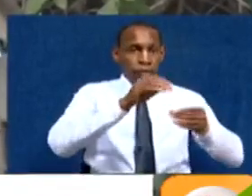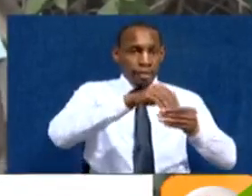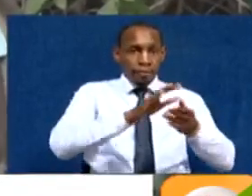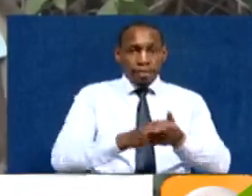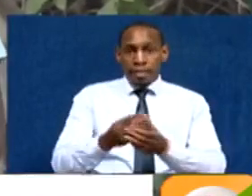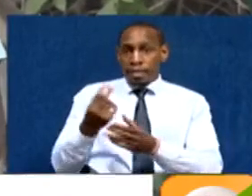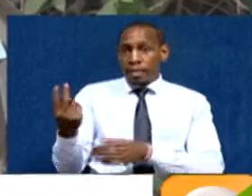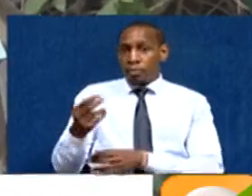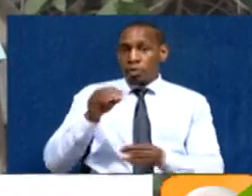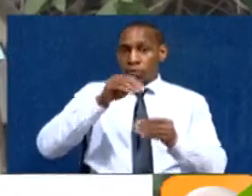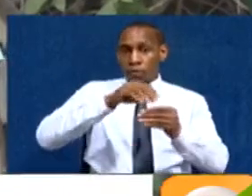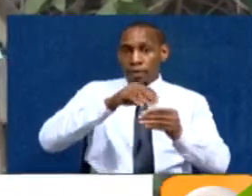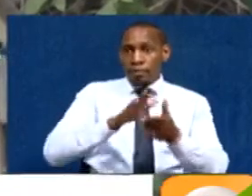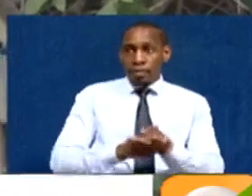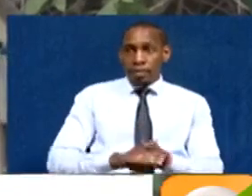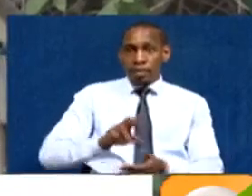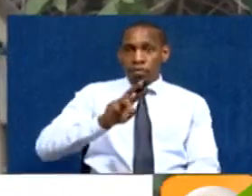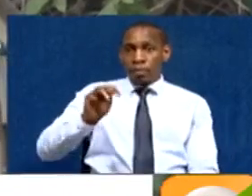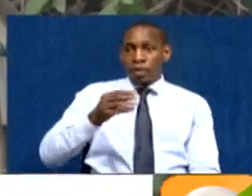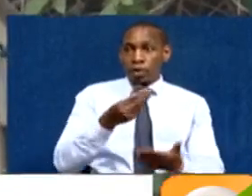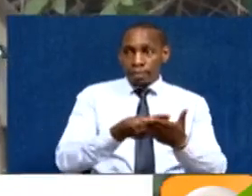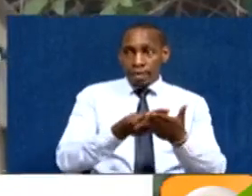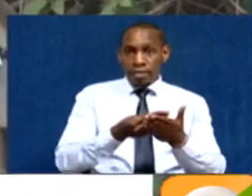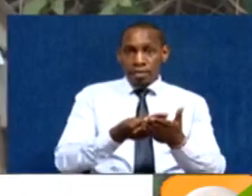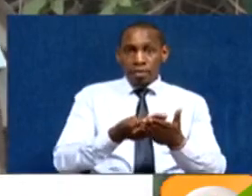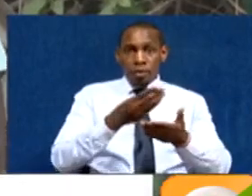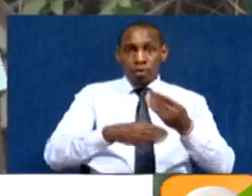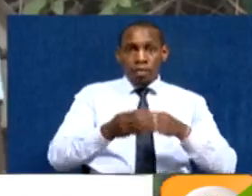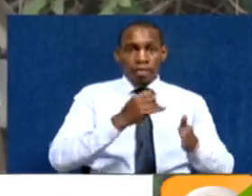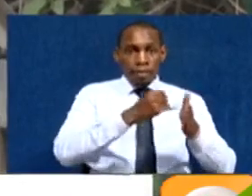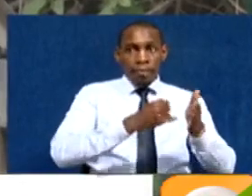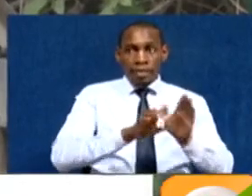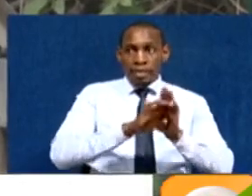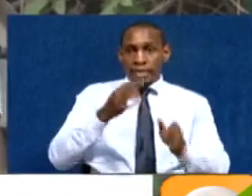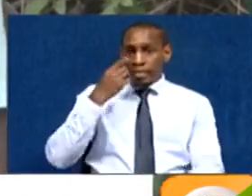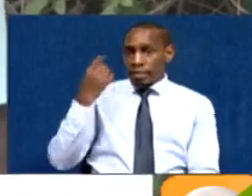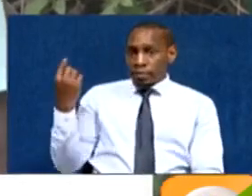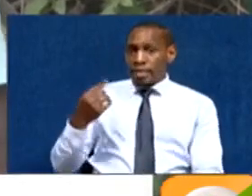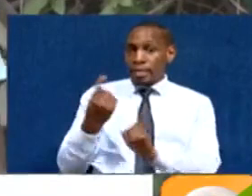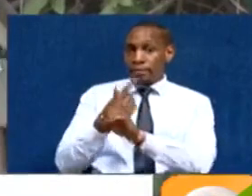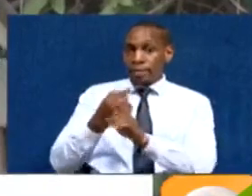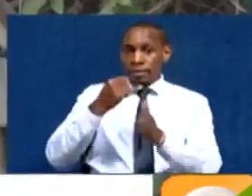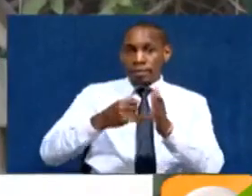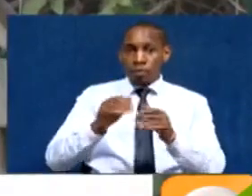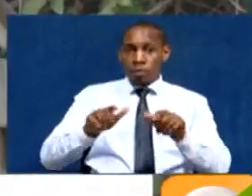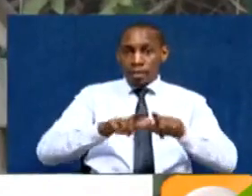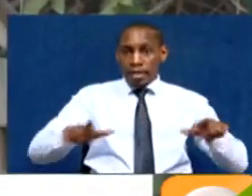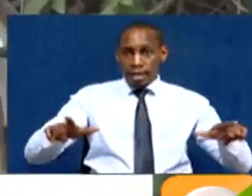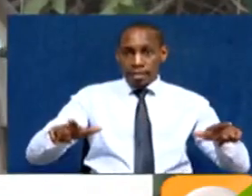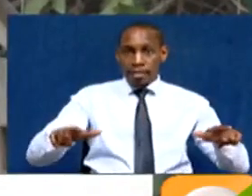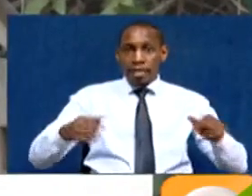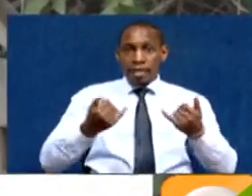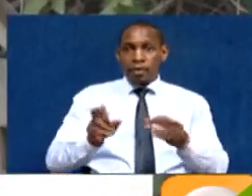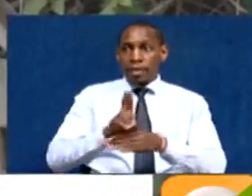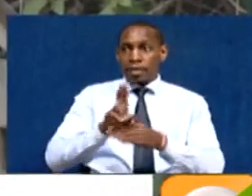Daniel and his wife have invested nearly 2 million shillings to procure machines such as these and others around the farm, and